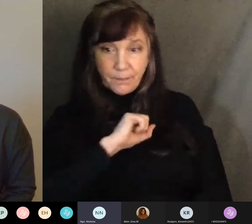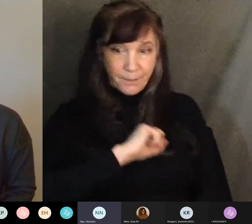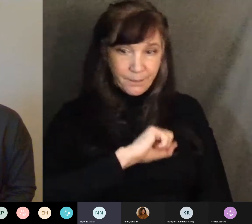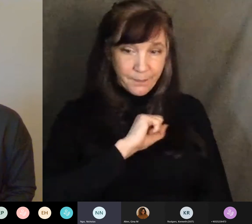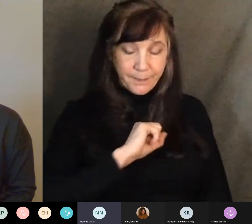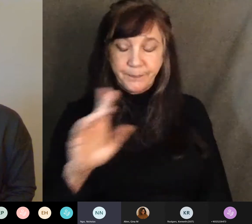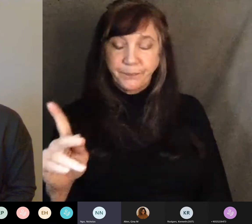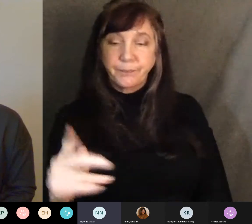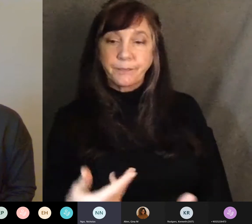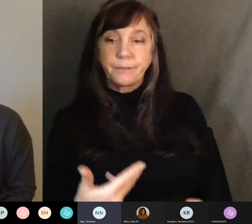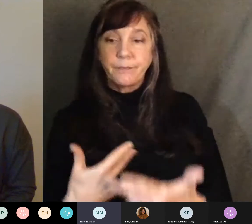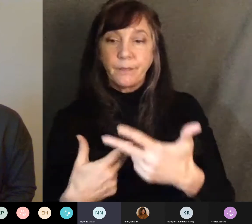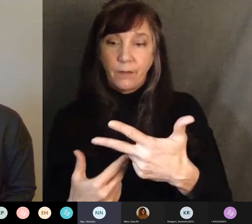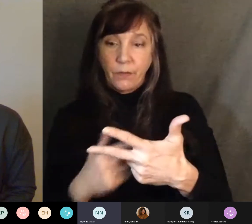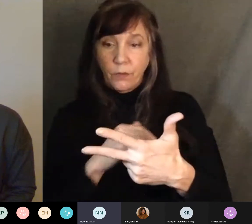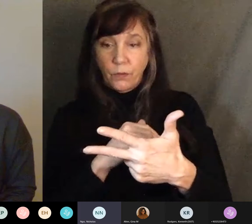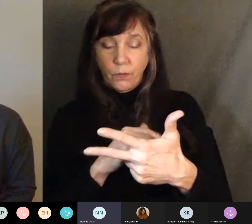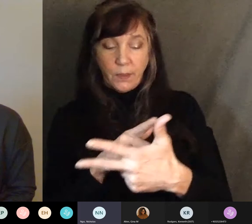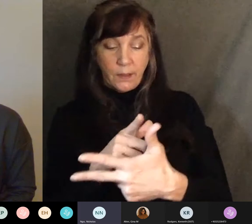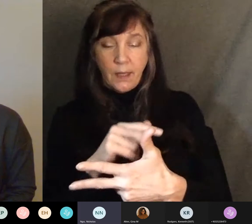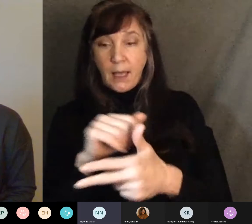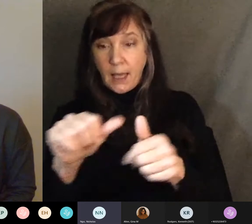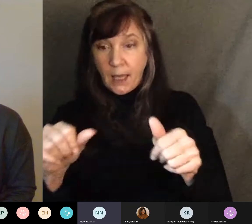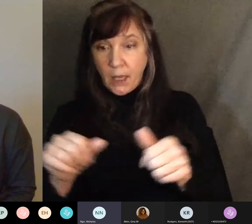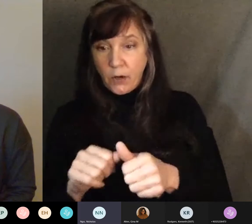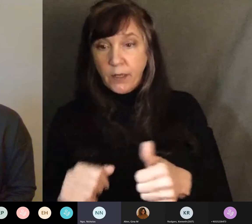3 different areas. The first,